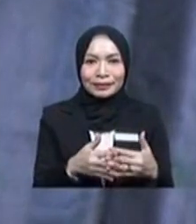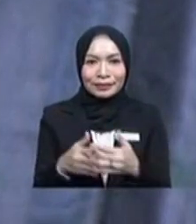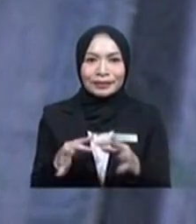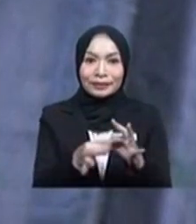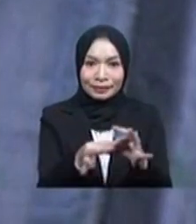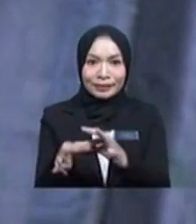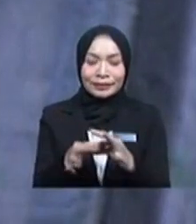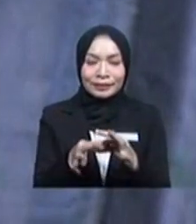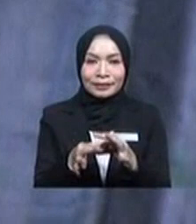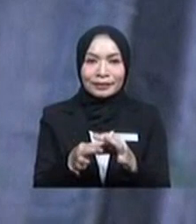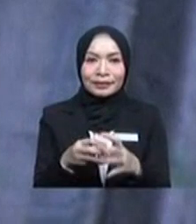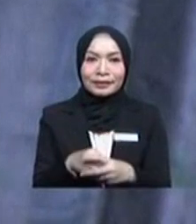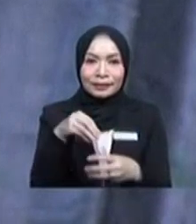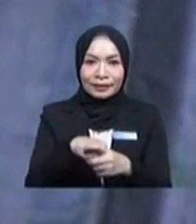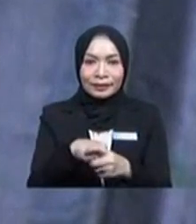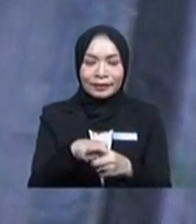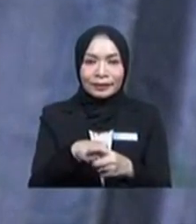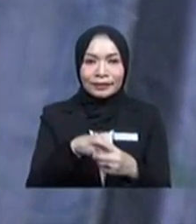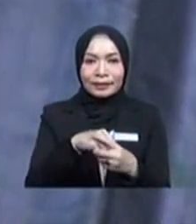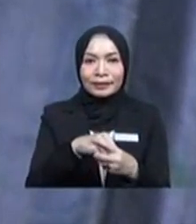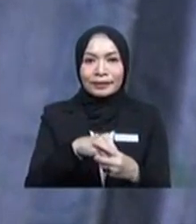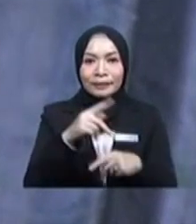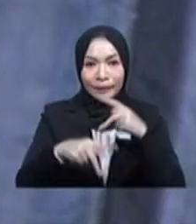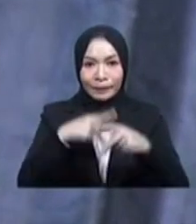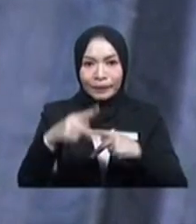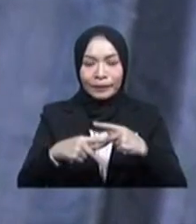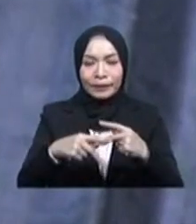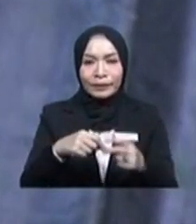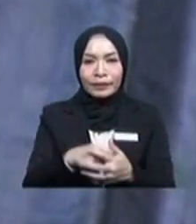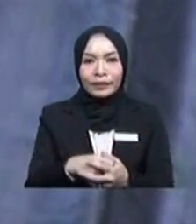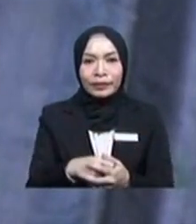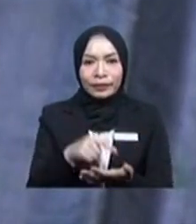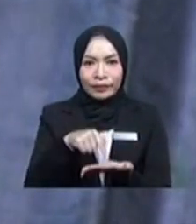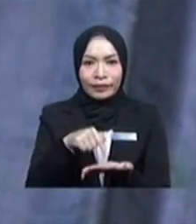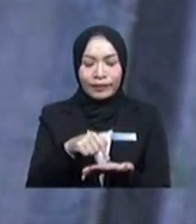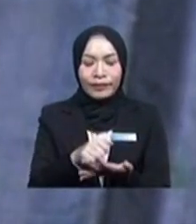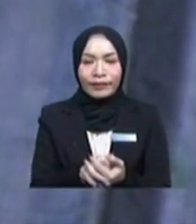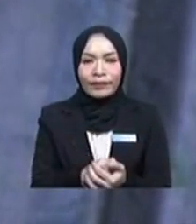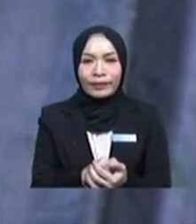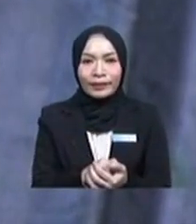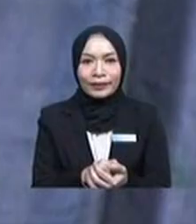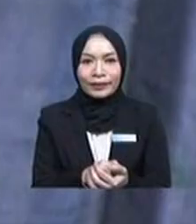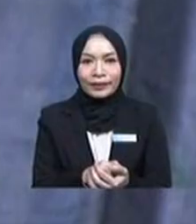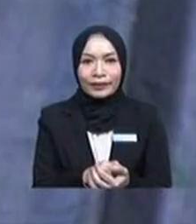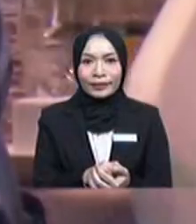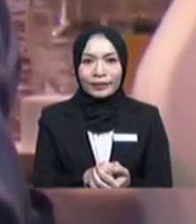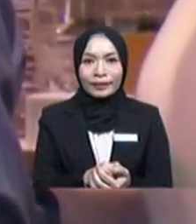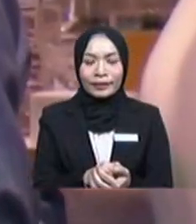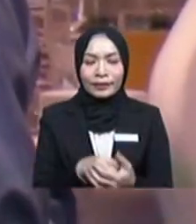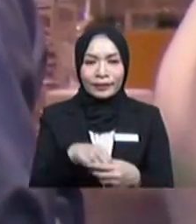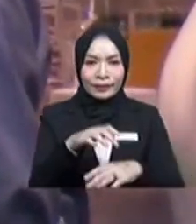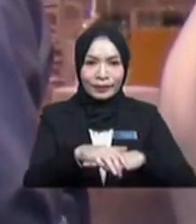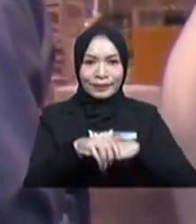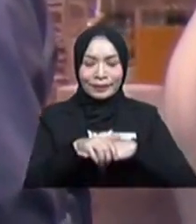education process, which then translates into better understanding and comprehension of the English language.